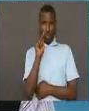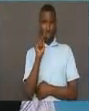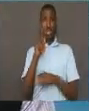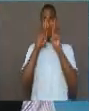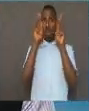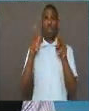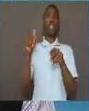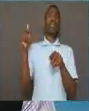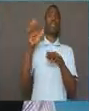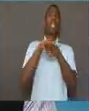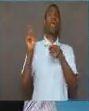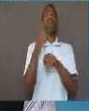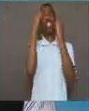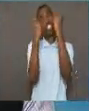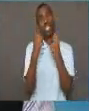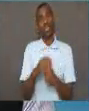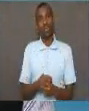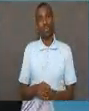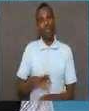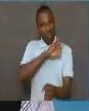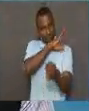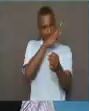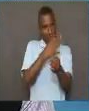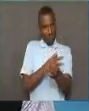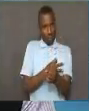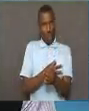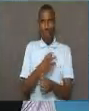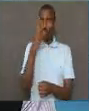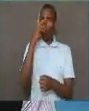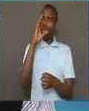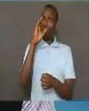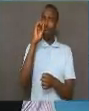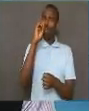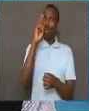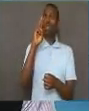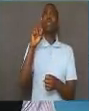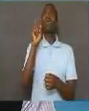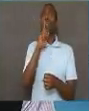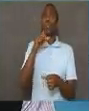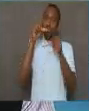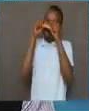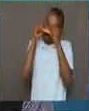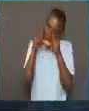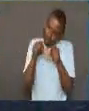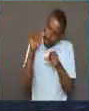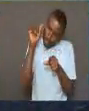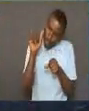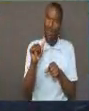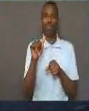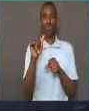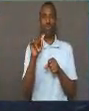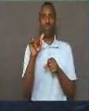plane. The force of the couple will remain constant.